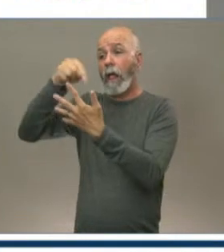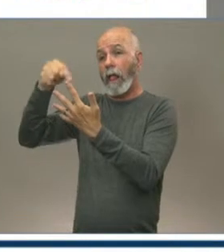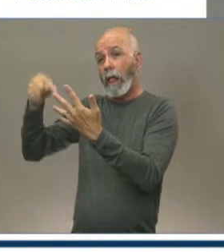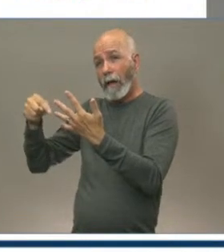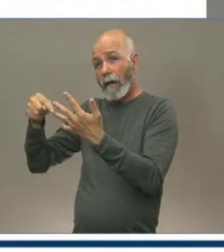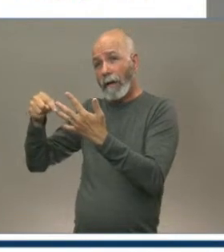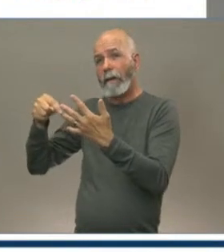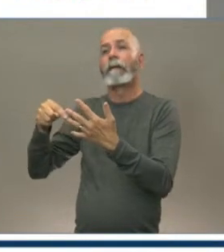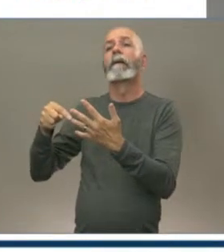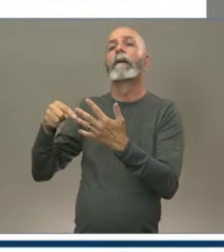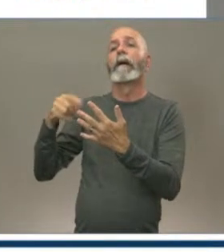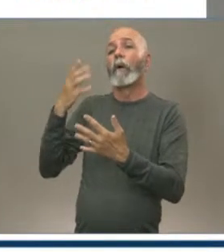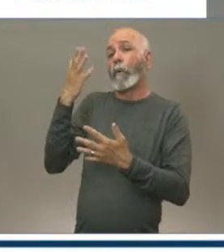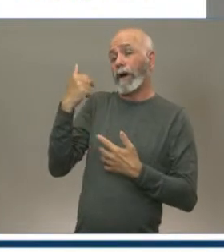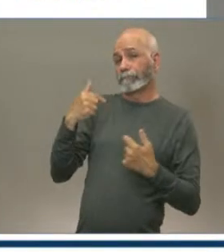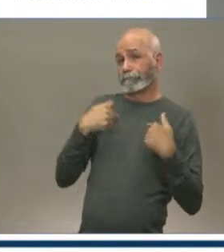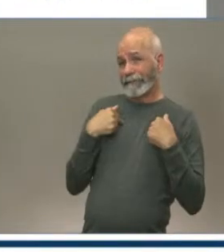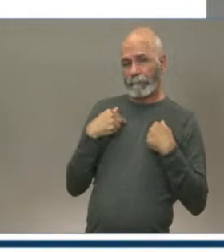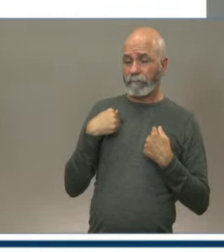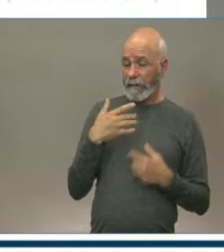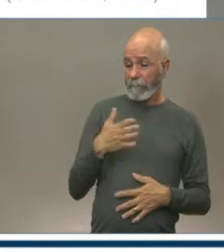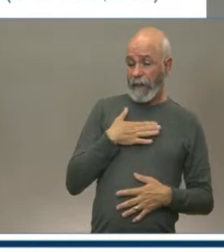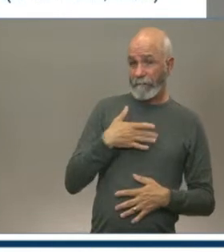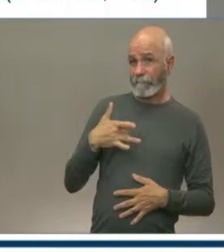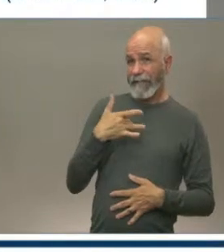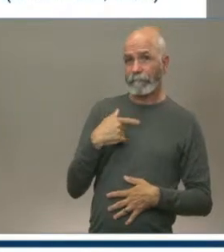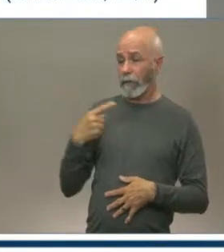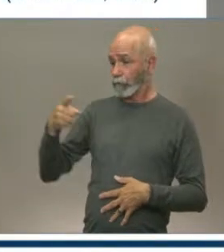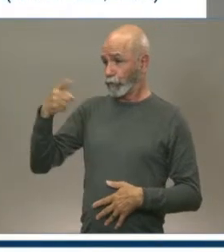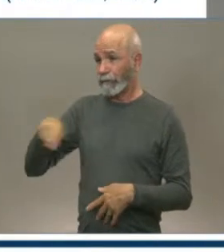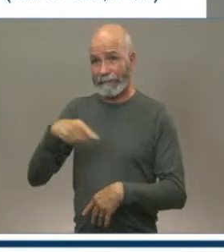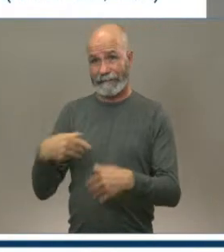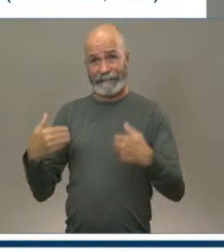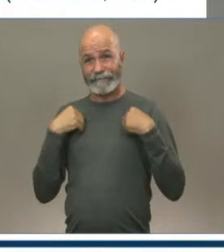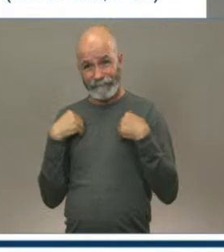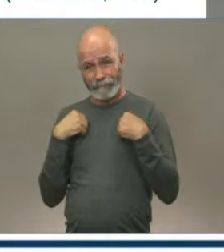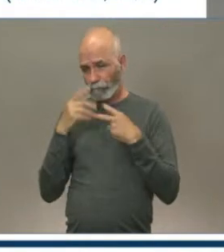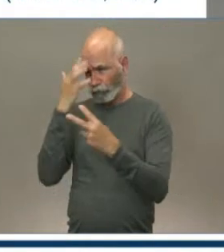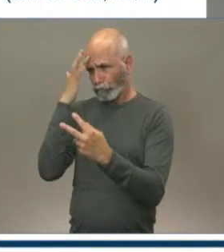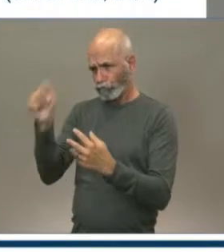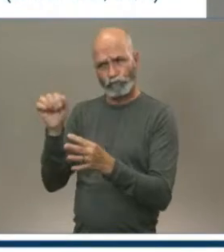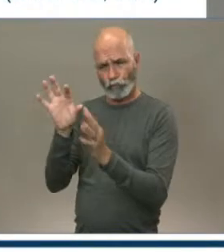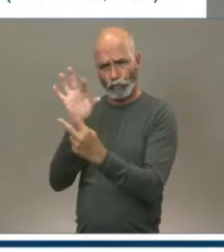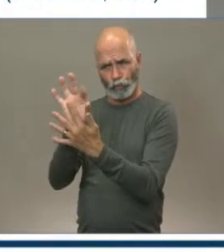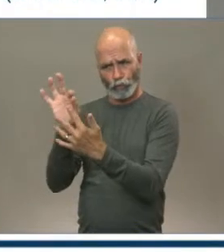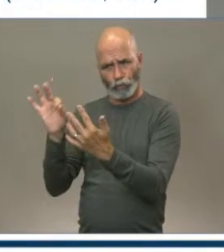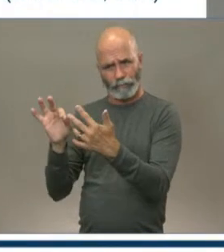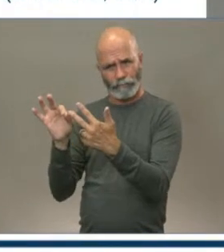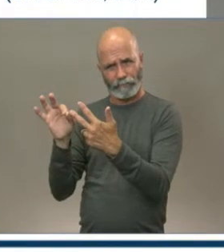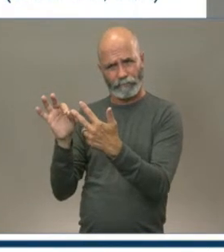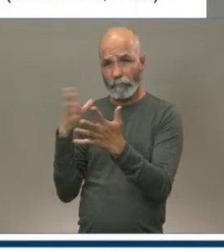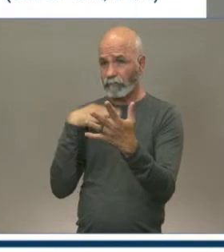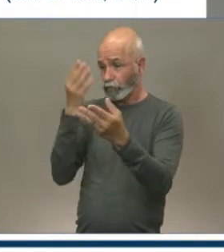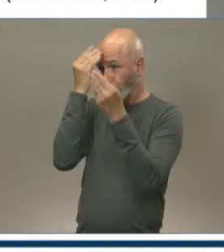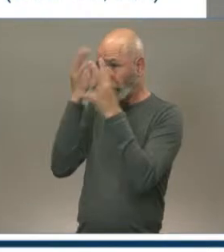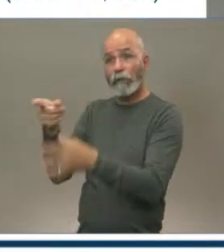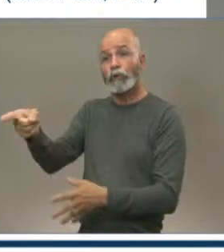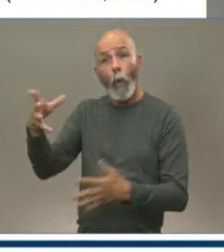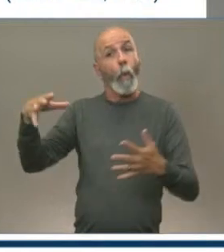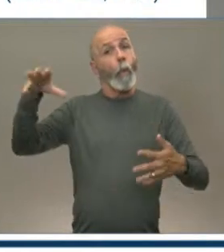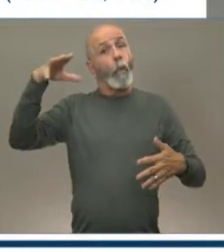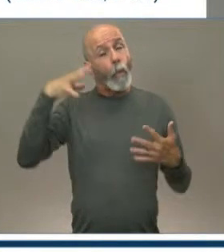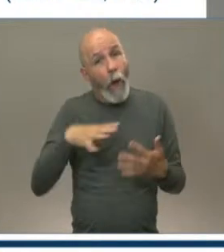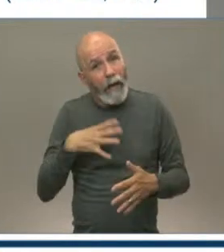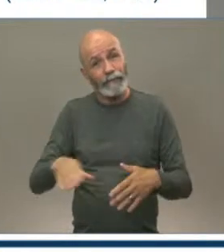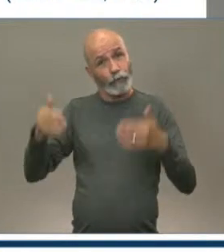people may have a choice on vaccine products, but we've made sure that they have an informed consent about the